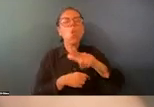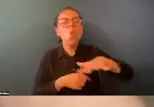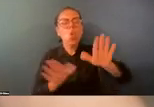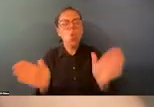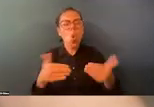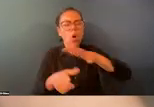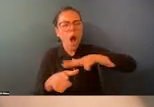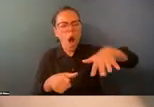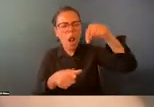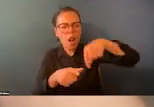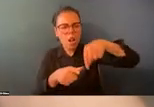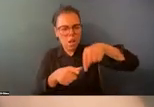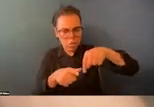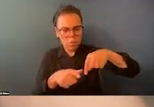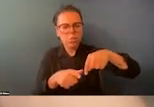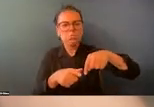then we